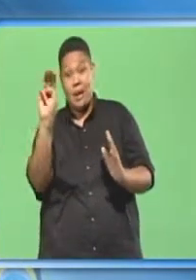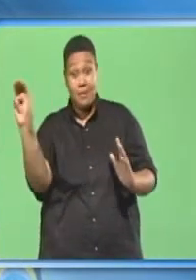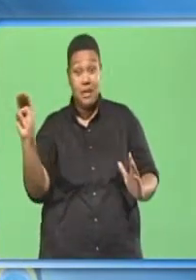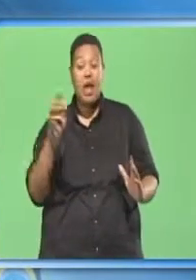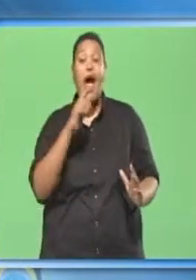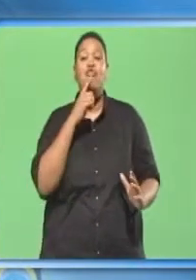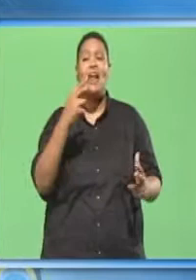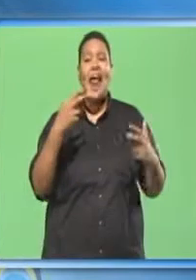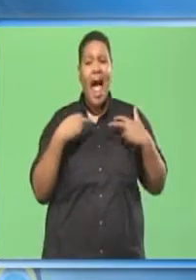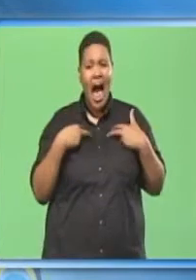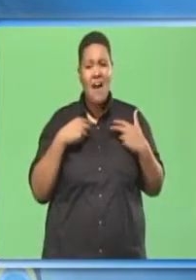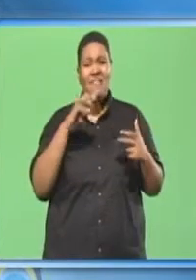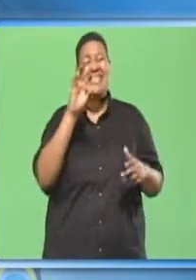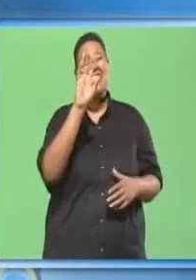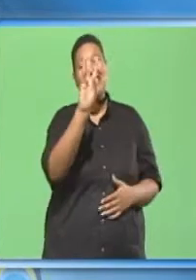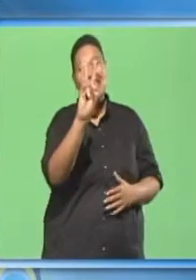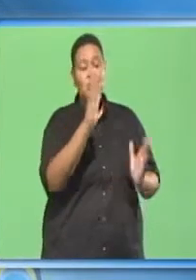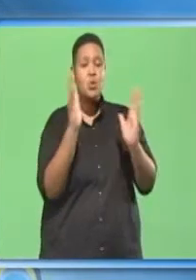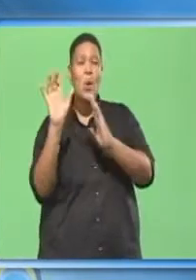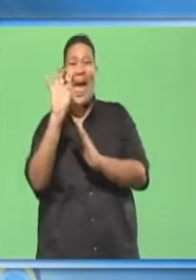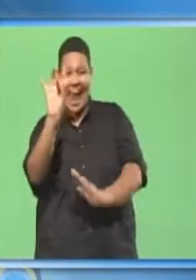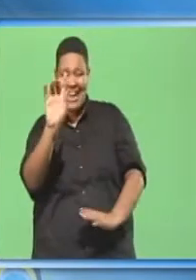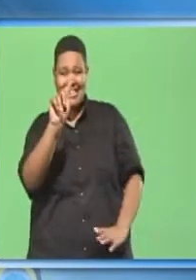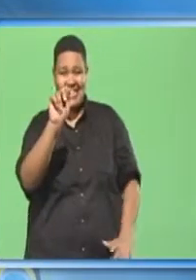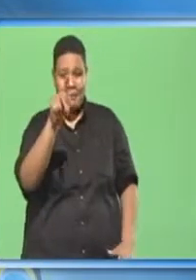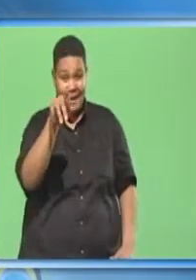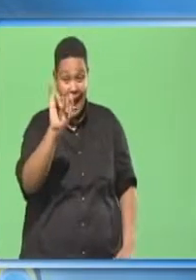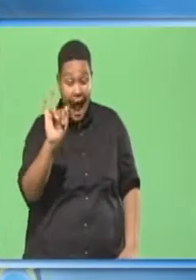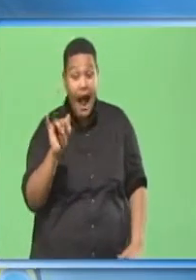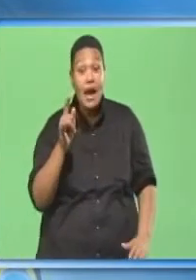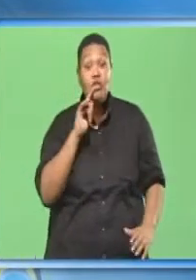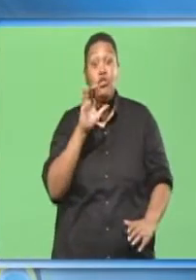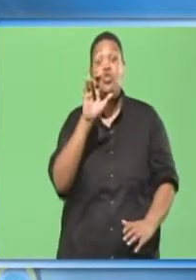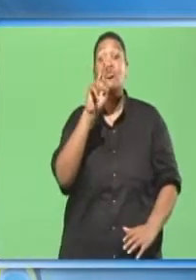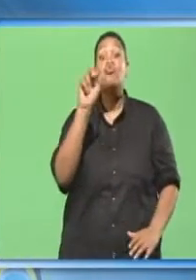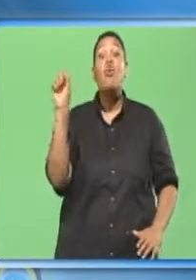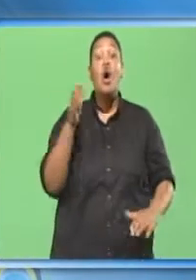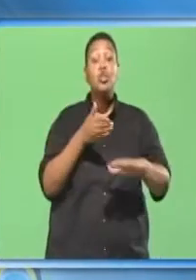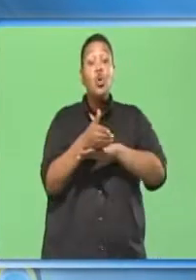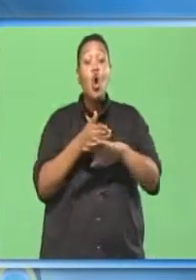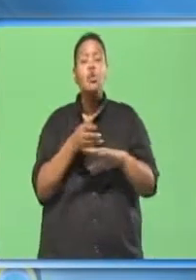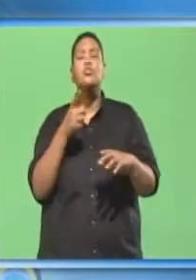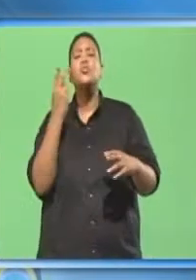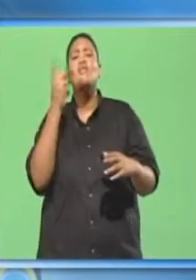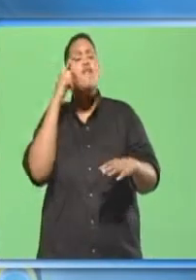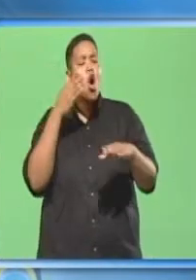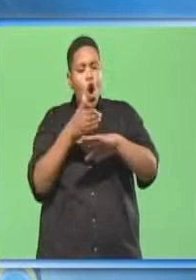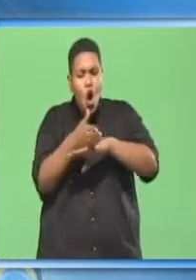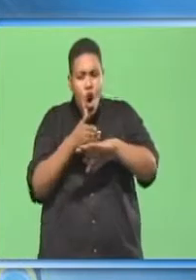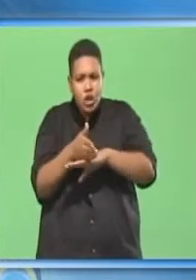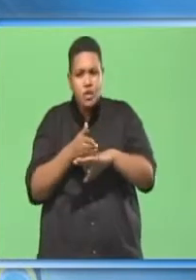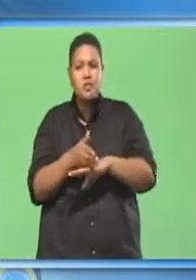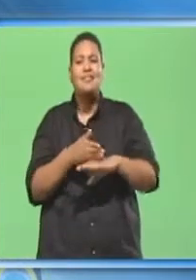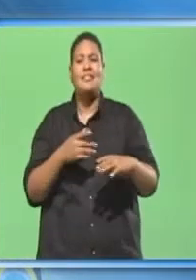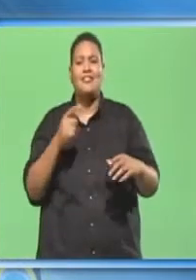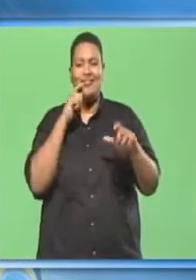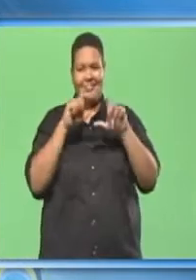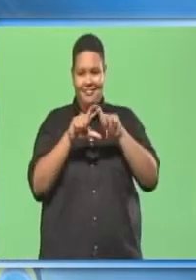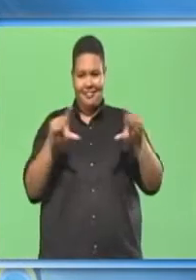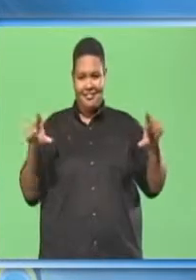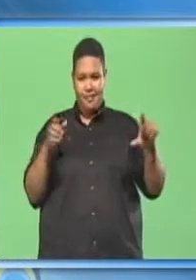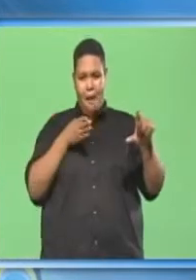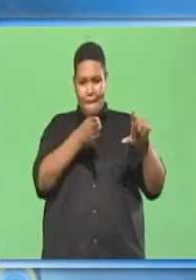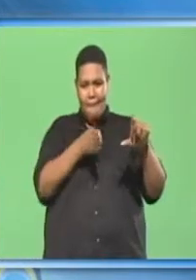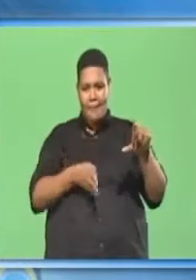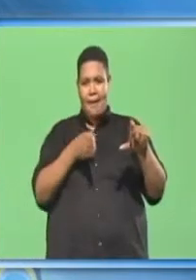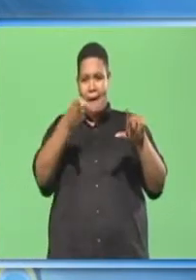and has 6 to 8 TPI. The crosscut saw is used for cross-cutting, i.e. cutting across the grain